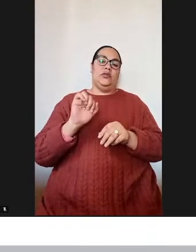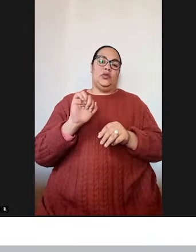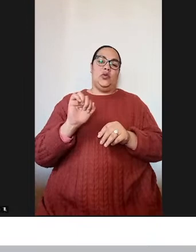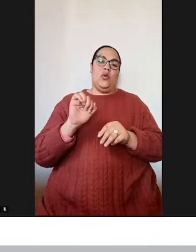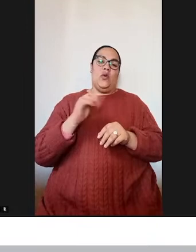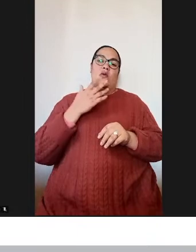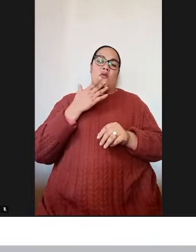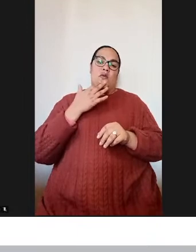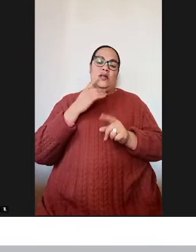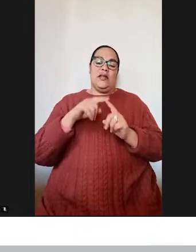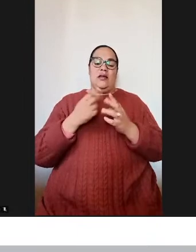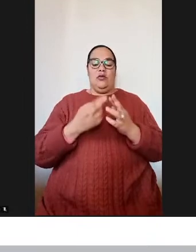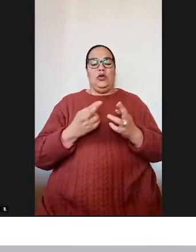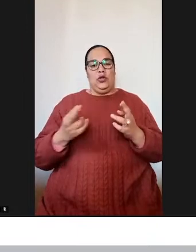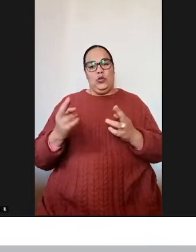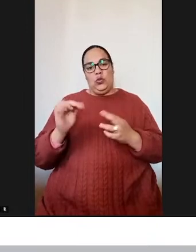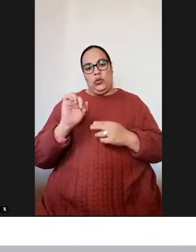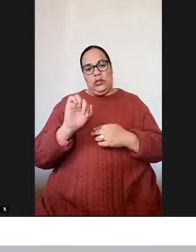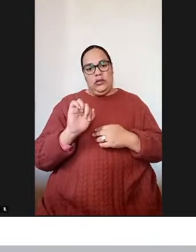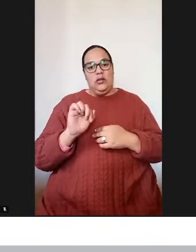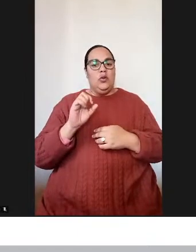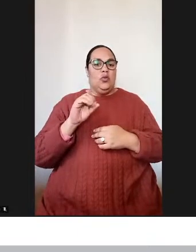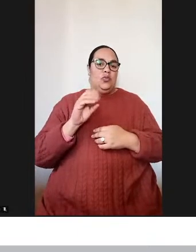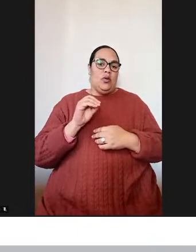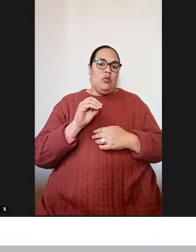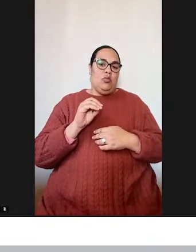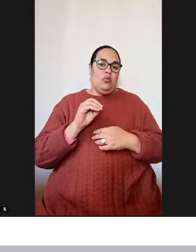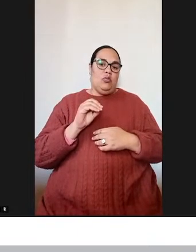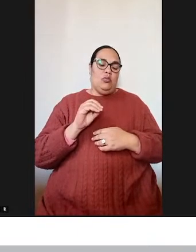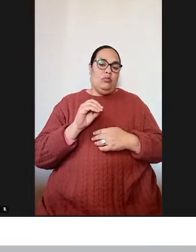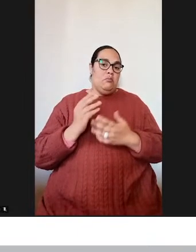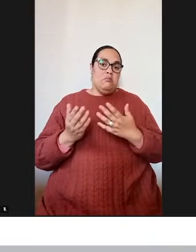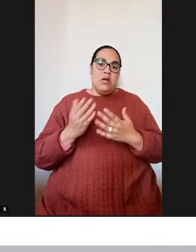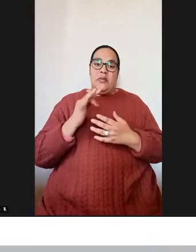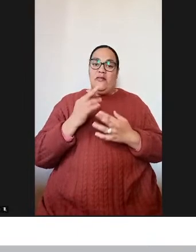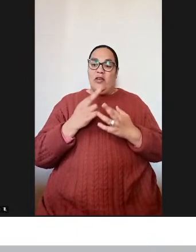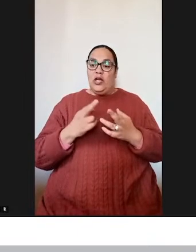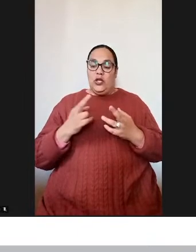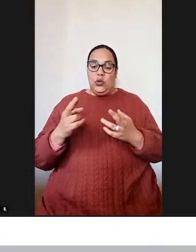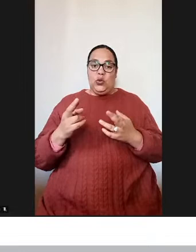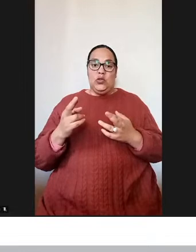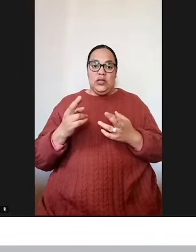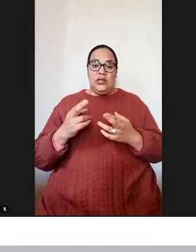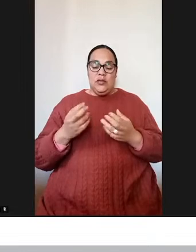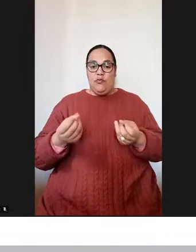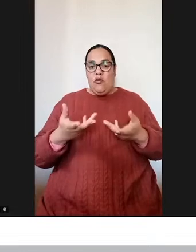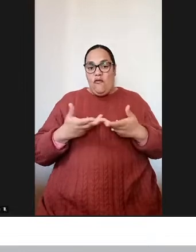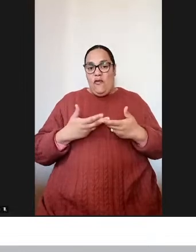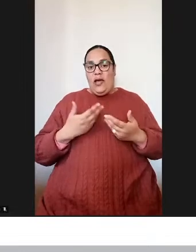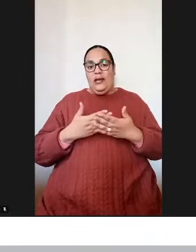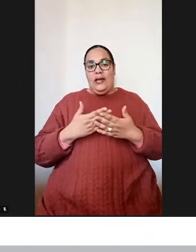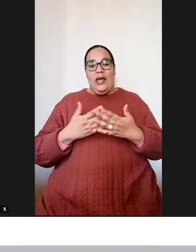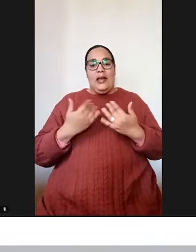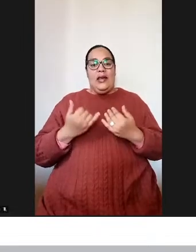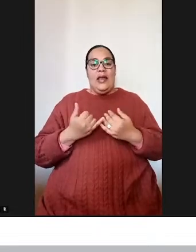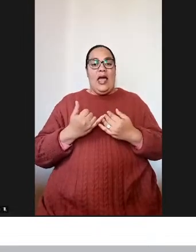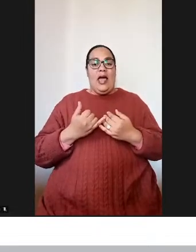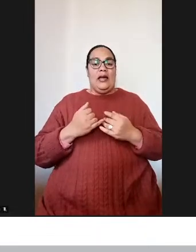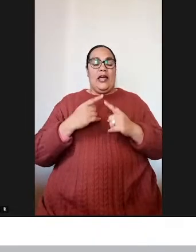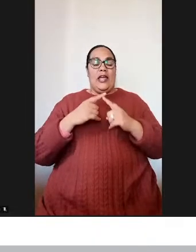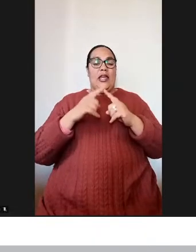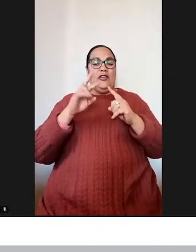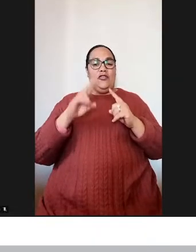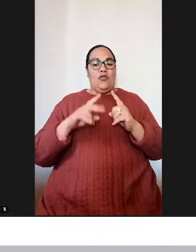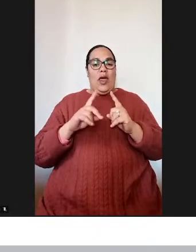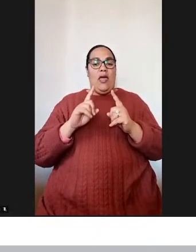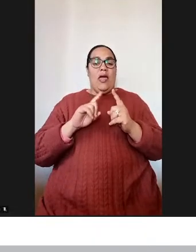and the resources. So if the resources can be provided, for example, an X-ray machine and a metal detector